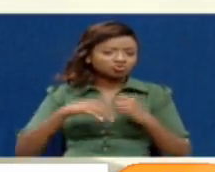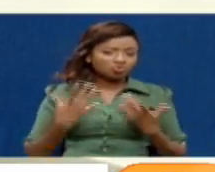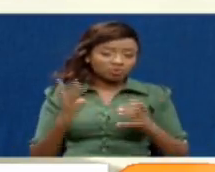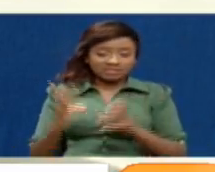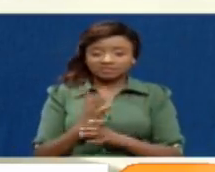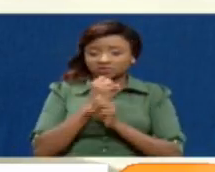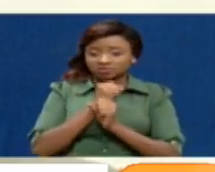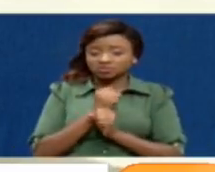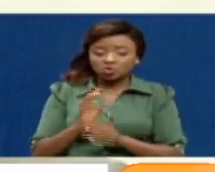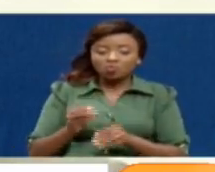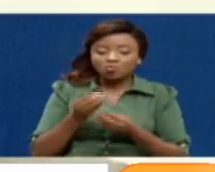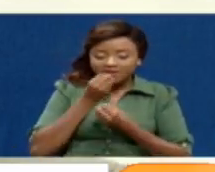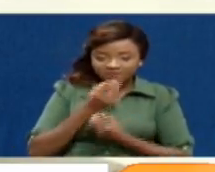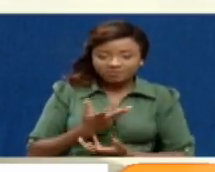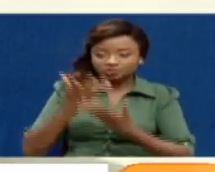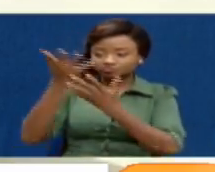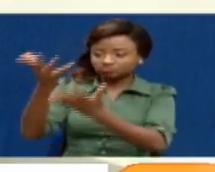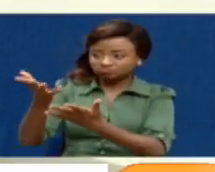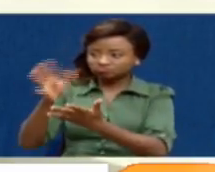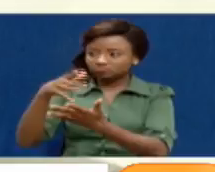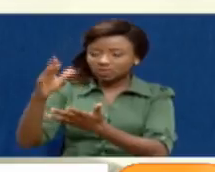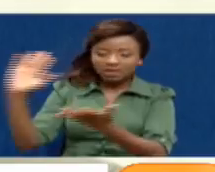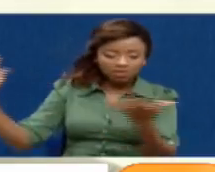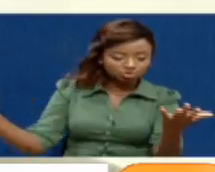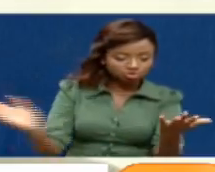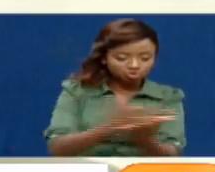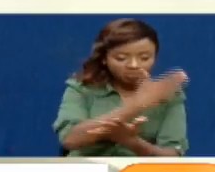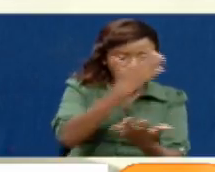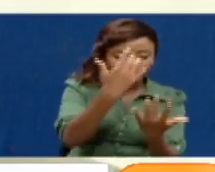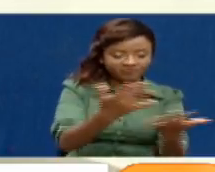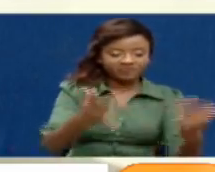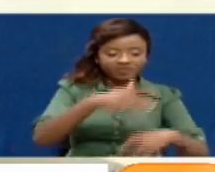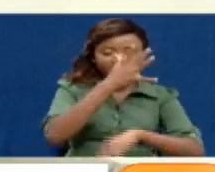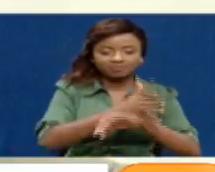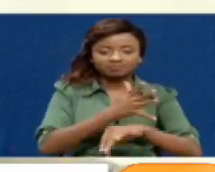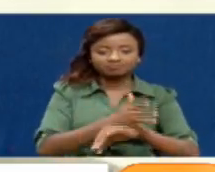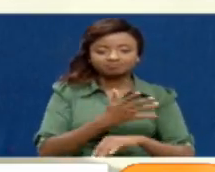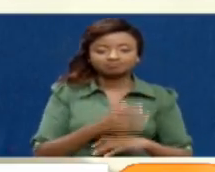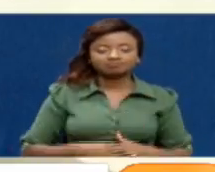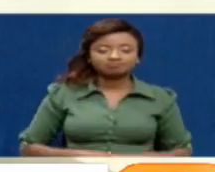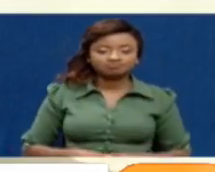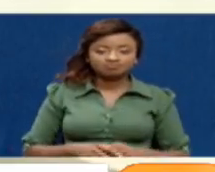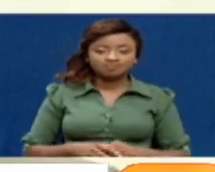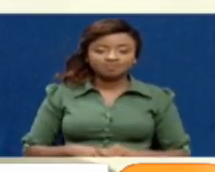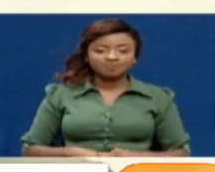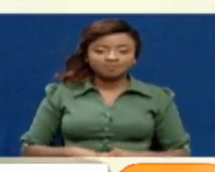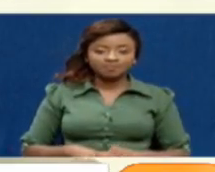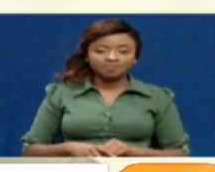to Anti-Counterfeit Authority to be able to remove those products from the market and do